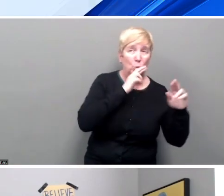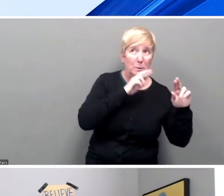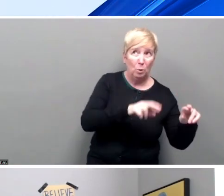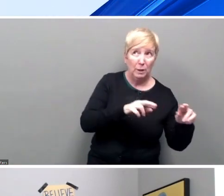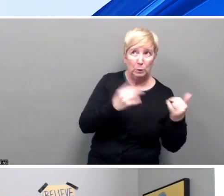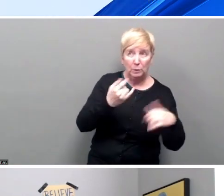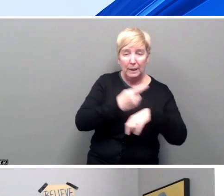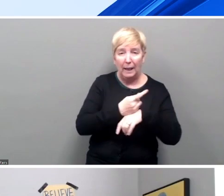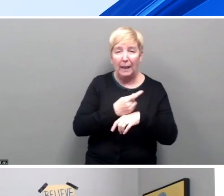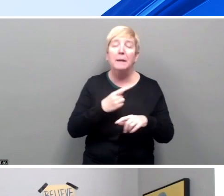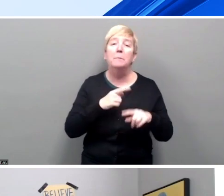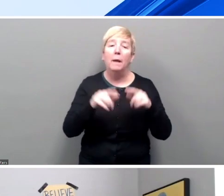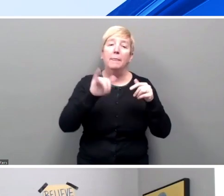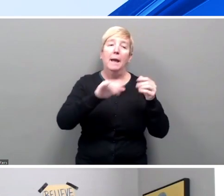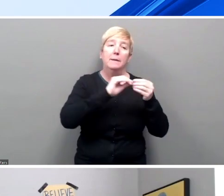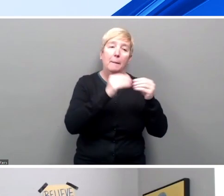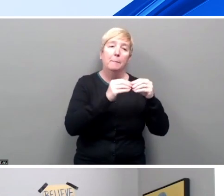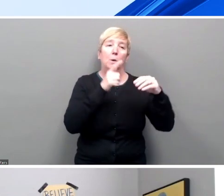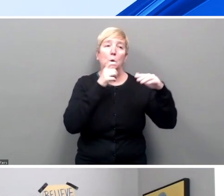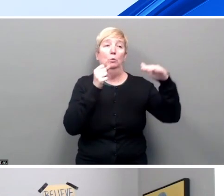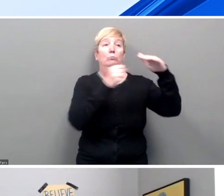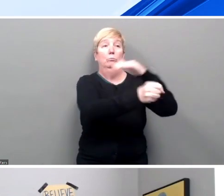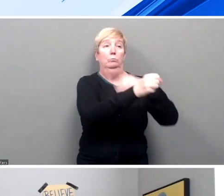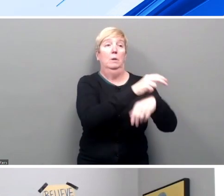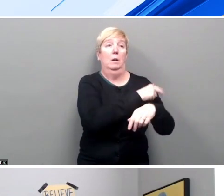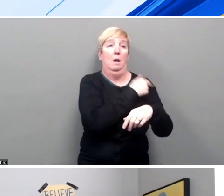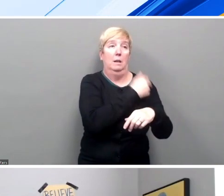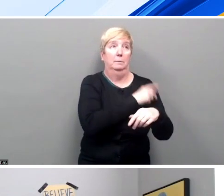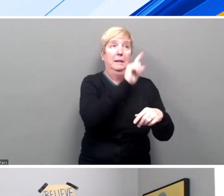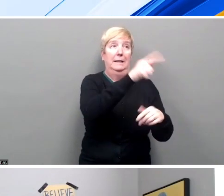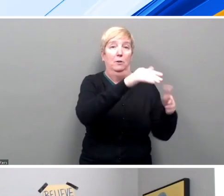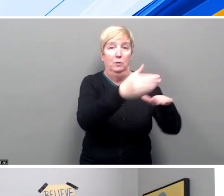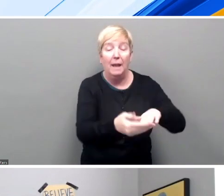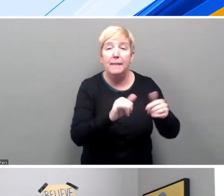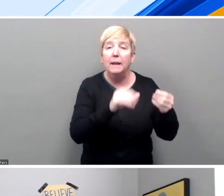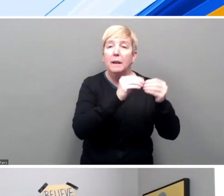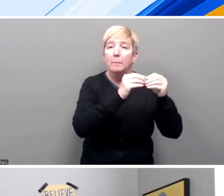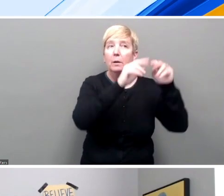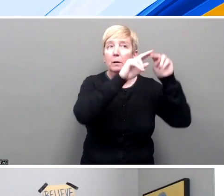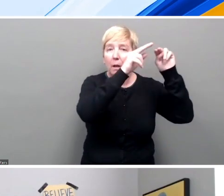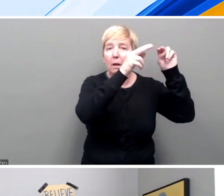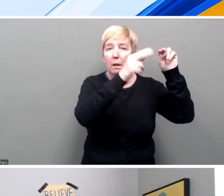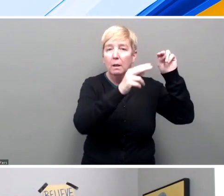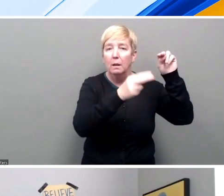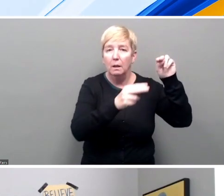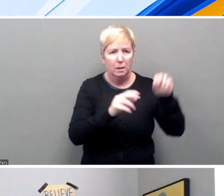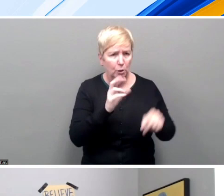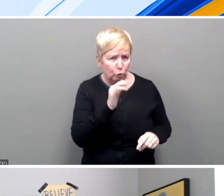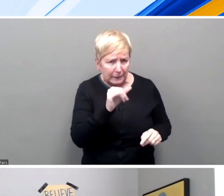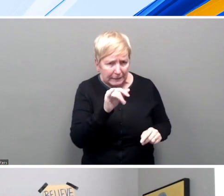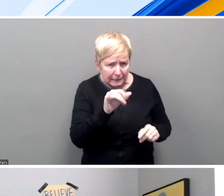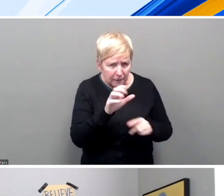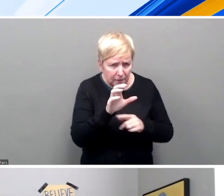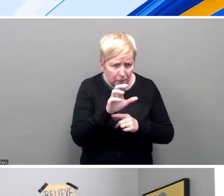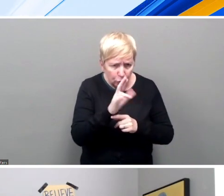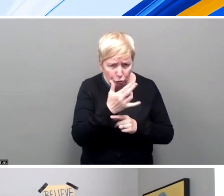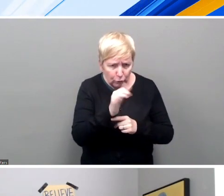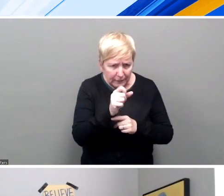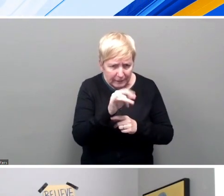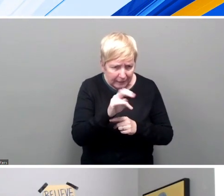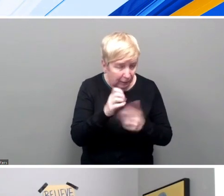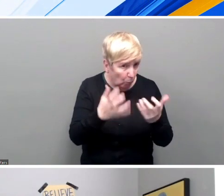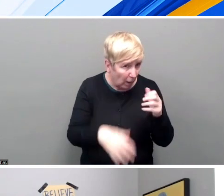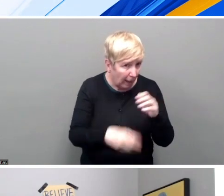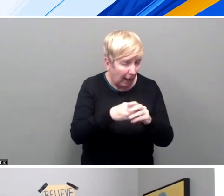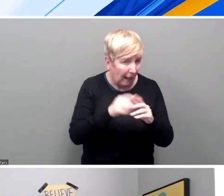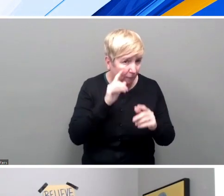And I gave a lot of information, Christine, but do you have anything else to add to that? Because this is one of my favorite topics.